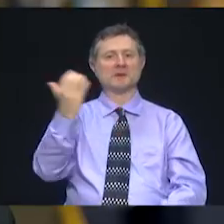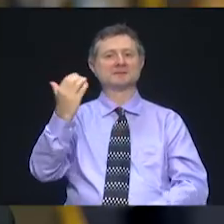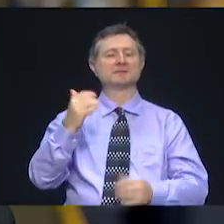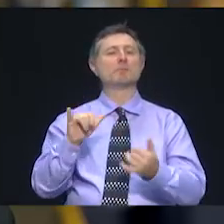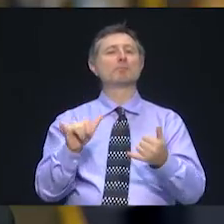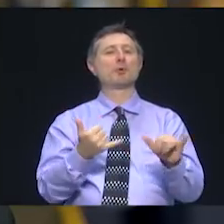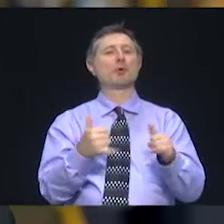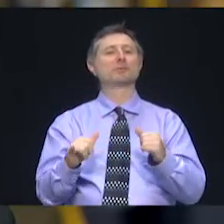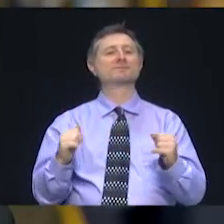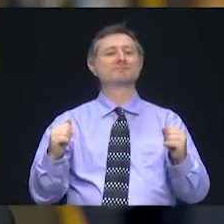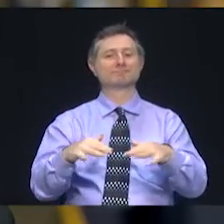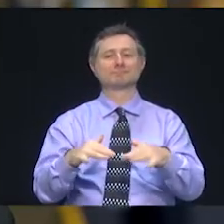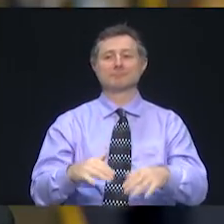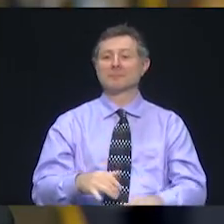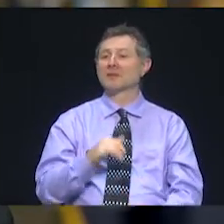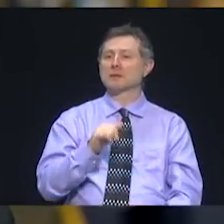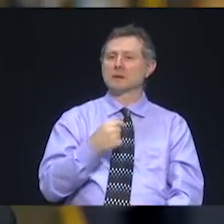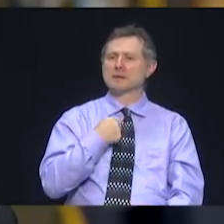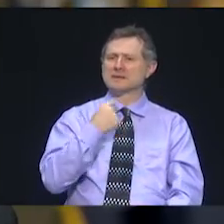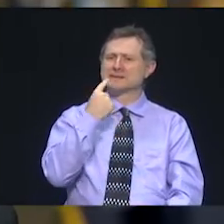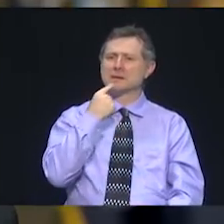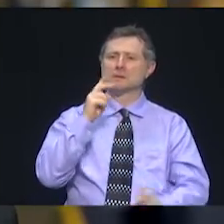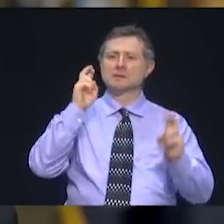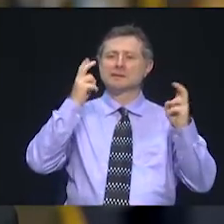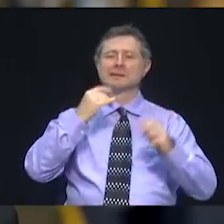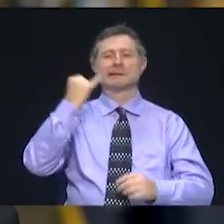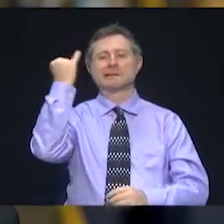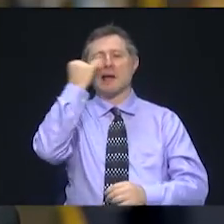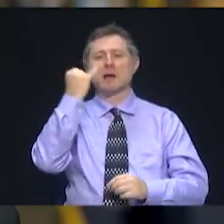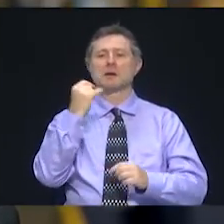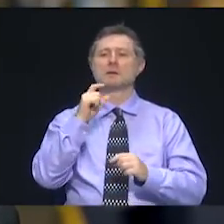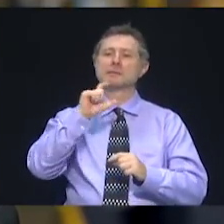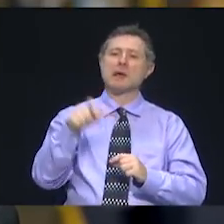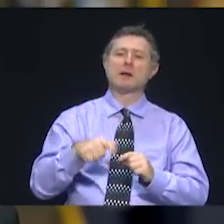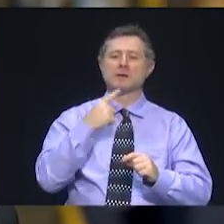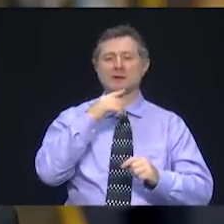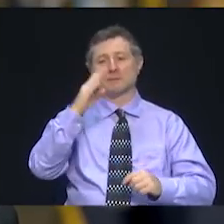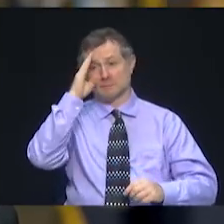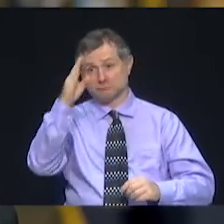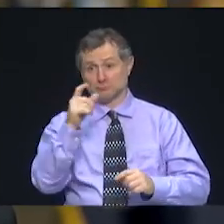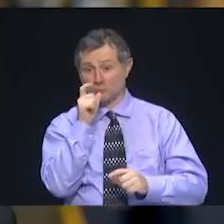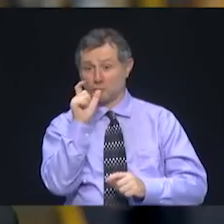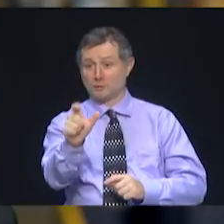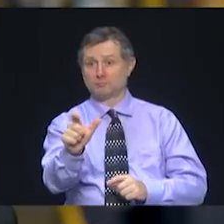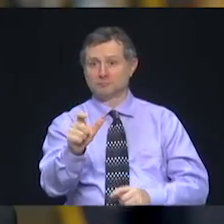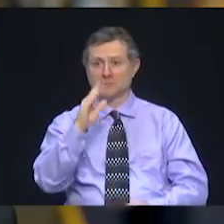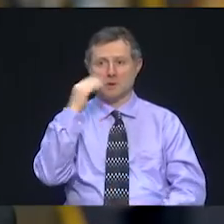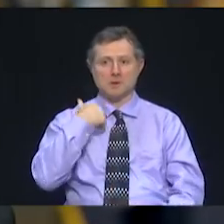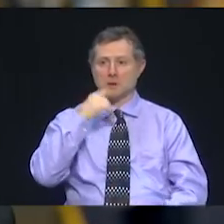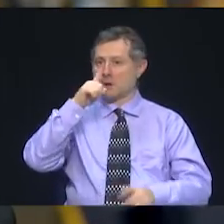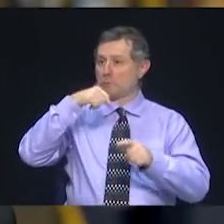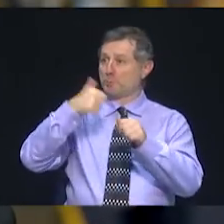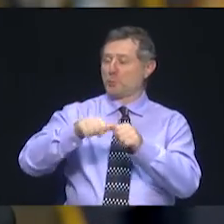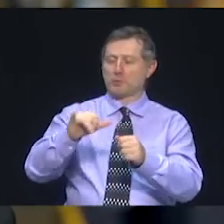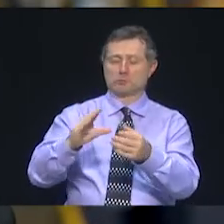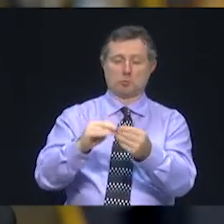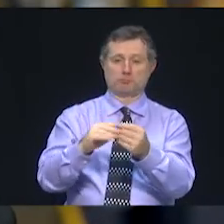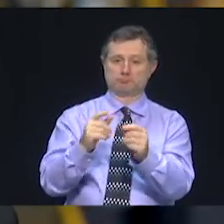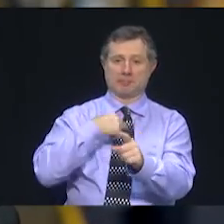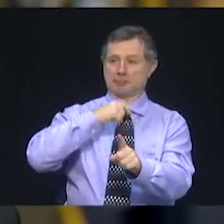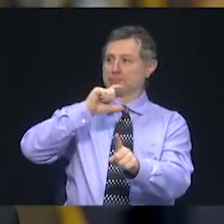I said, "Ciao, Bella." Now, I don't remember doing it, but I'm sure that I